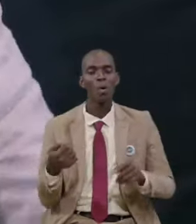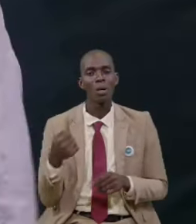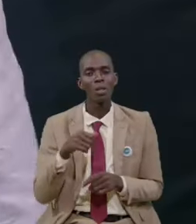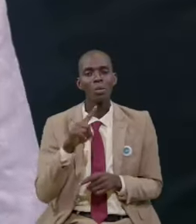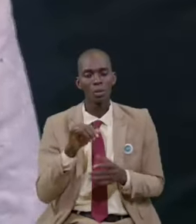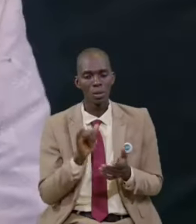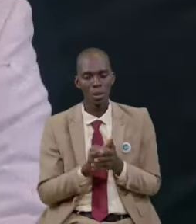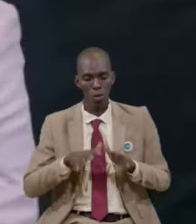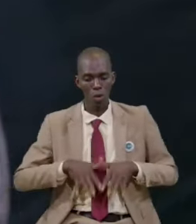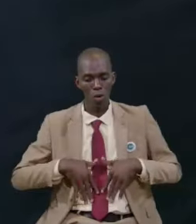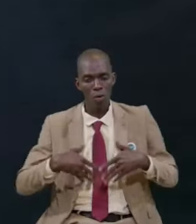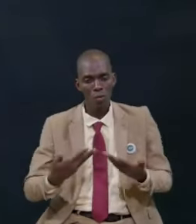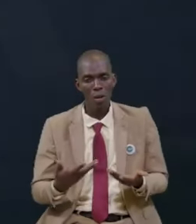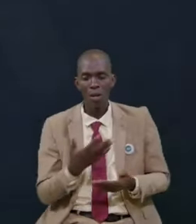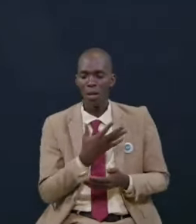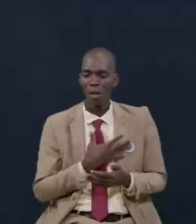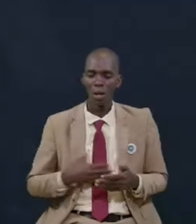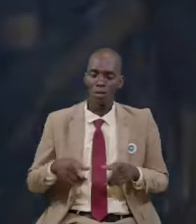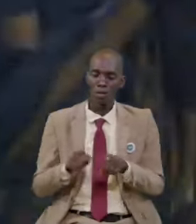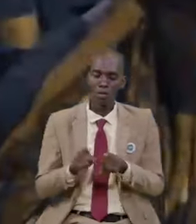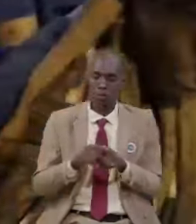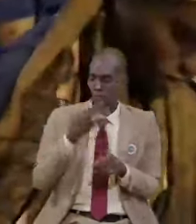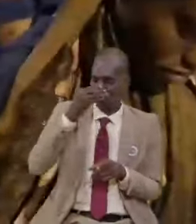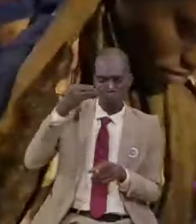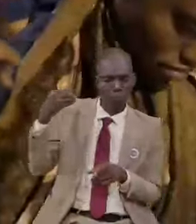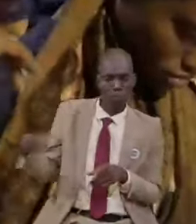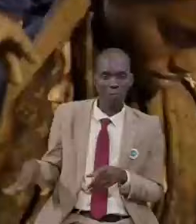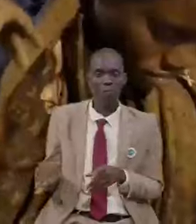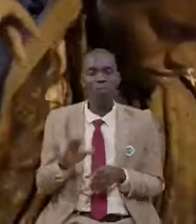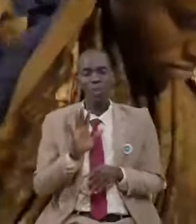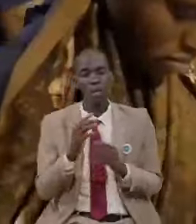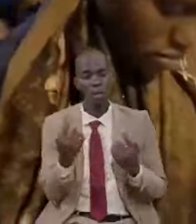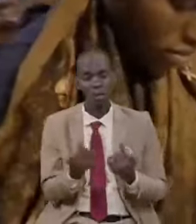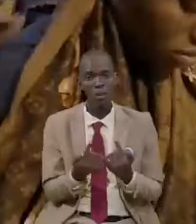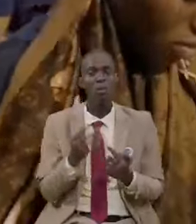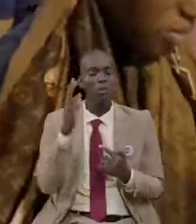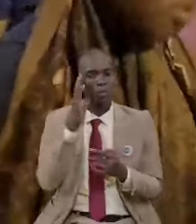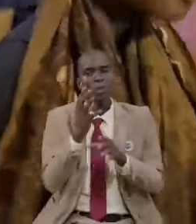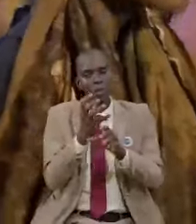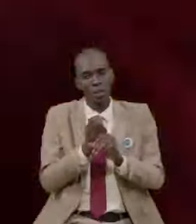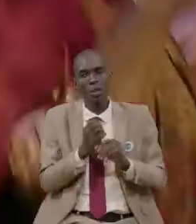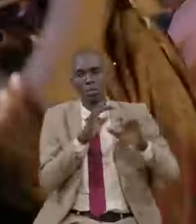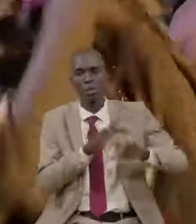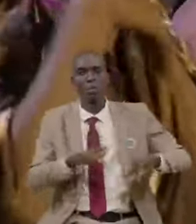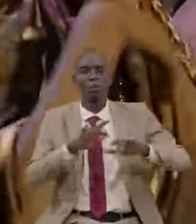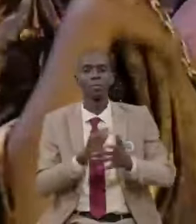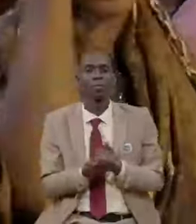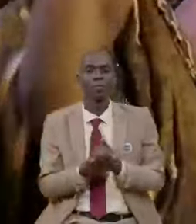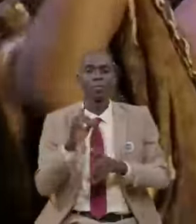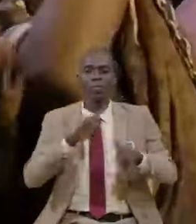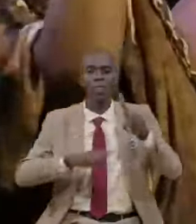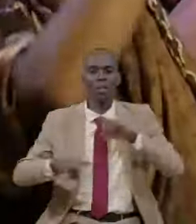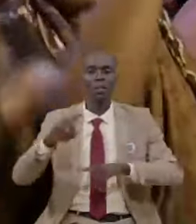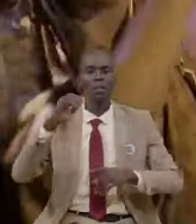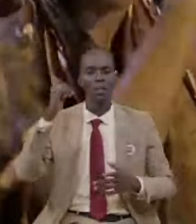forsaketh them shall have mercy. You didn't see your amen for that one.